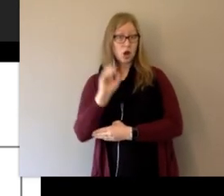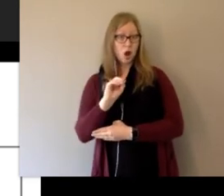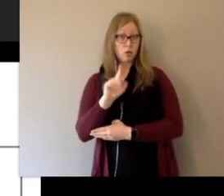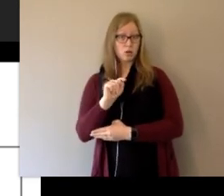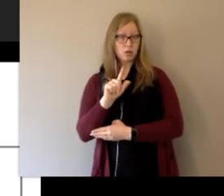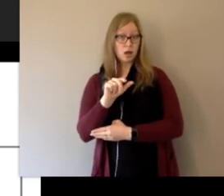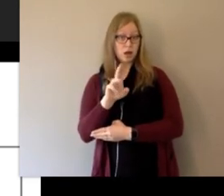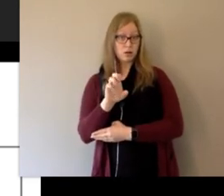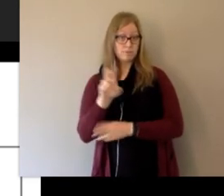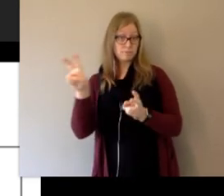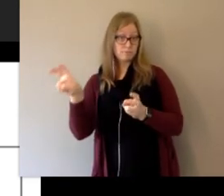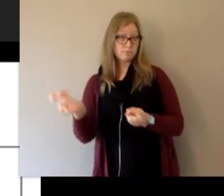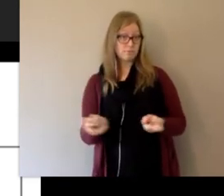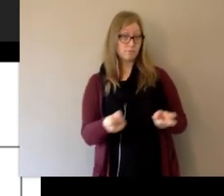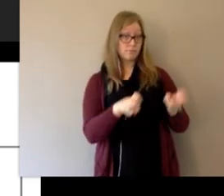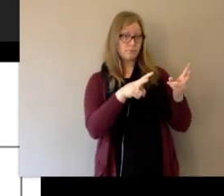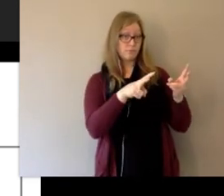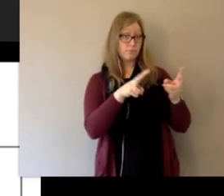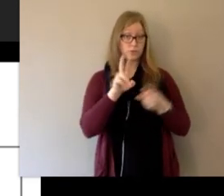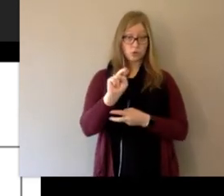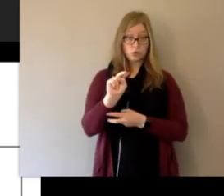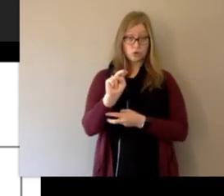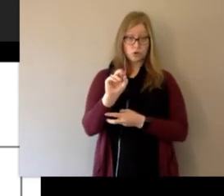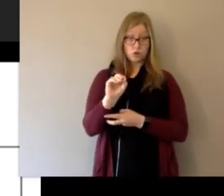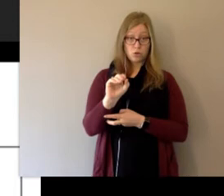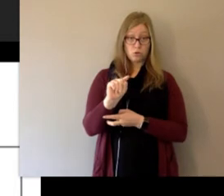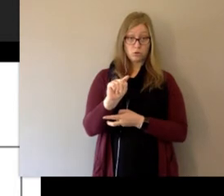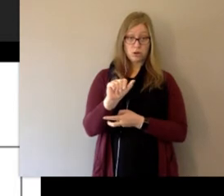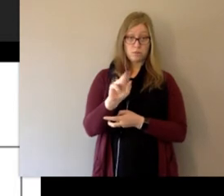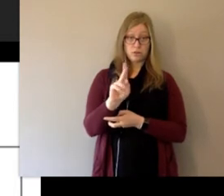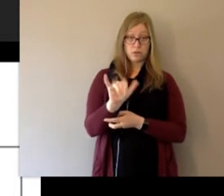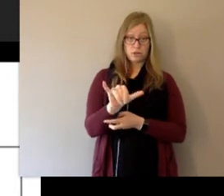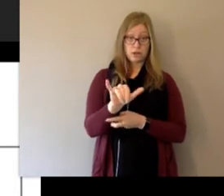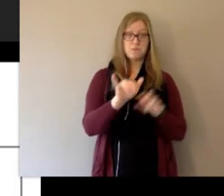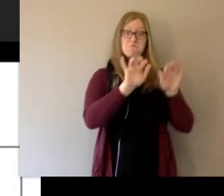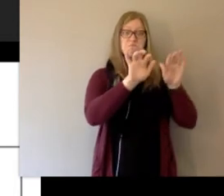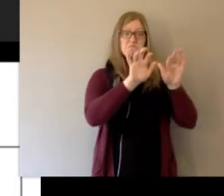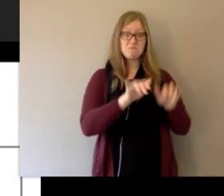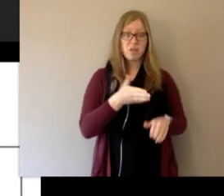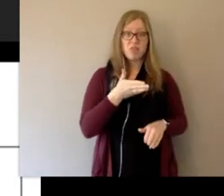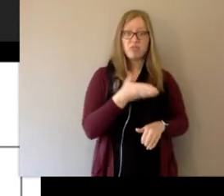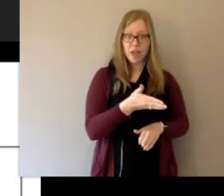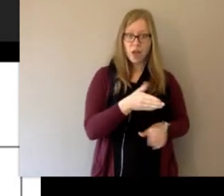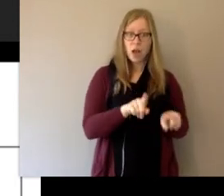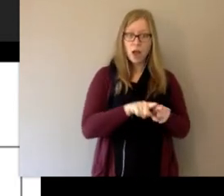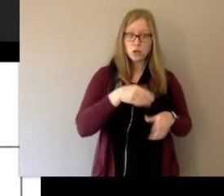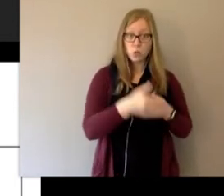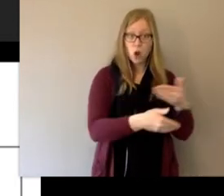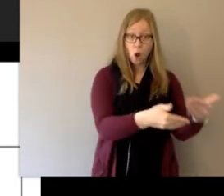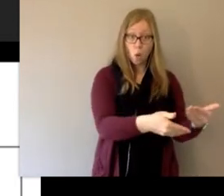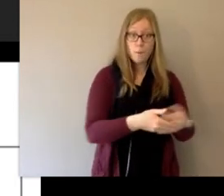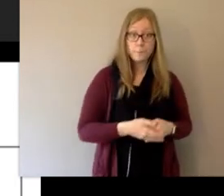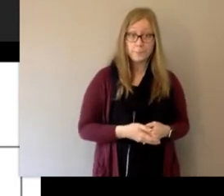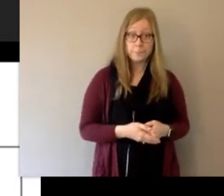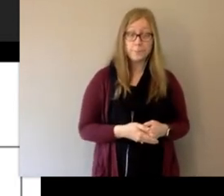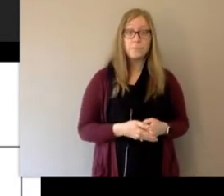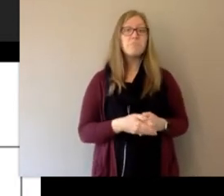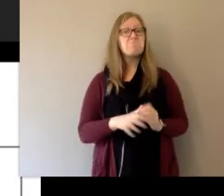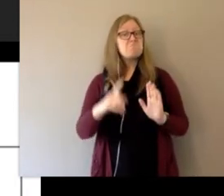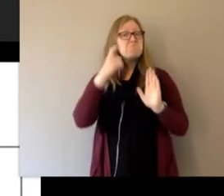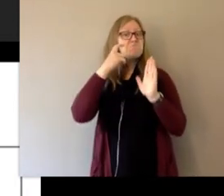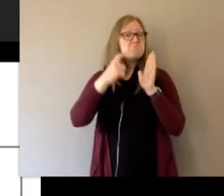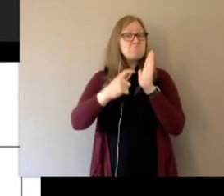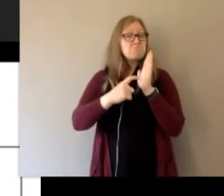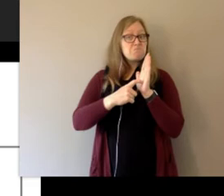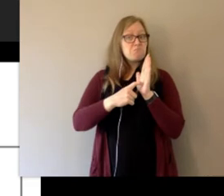this in Notability and fill out your outline in Notability as we go. You'll notice that this